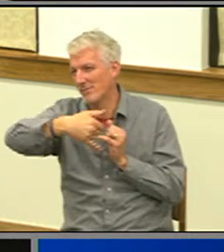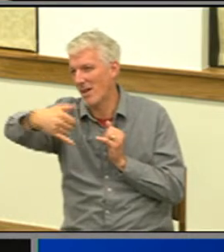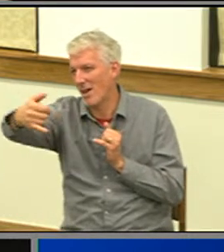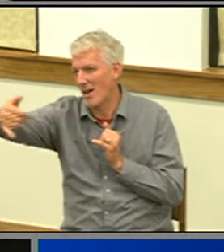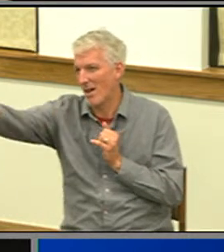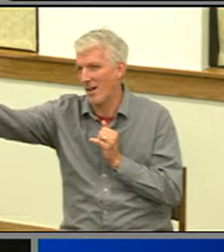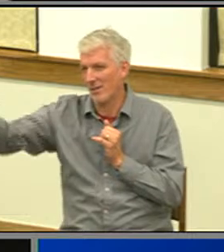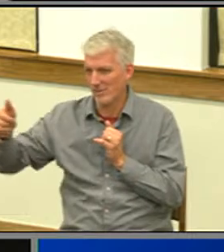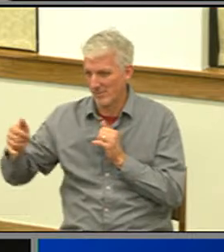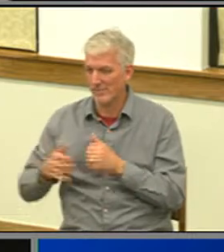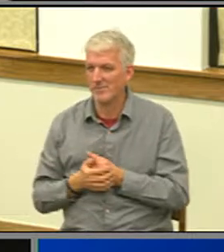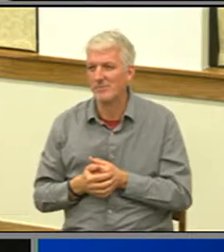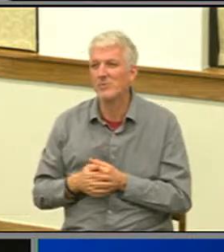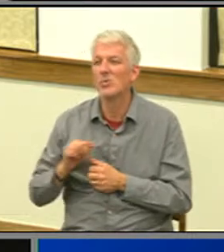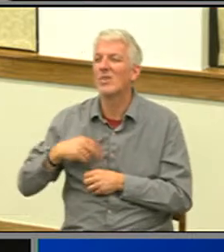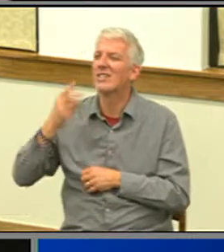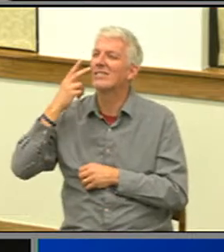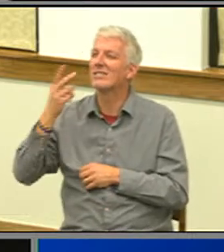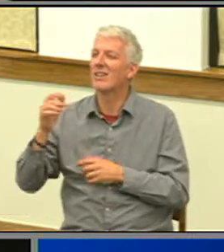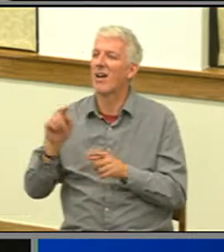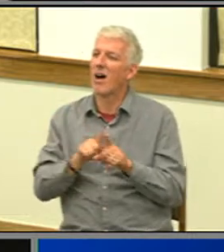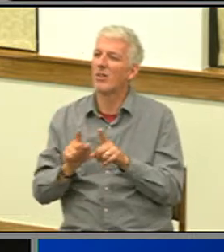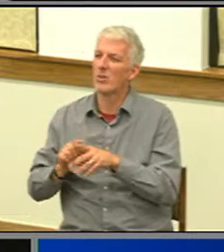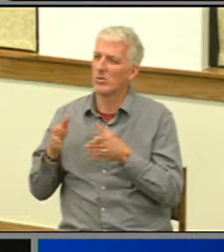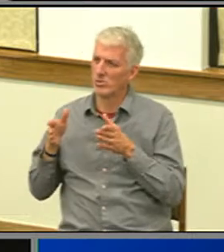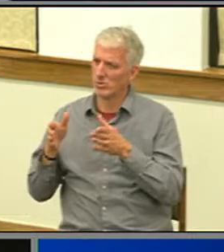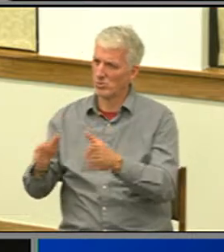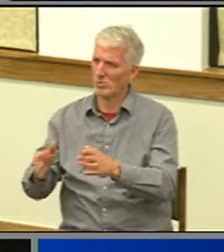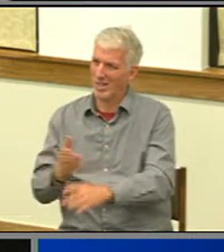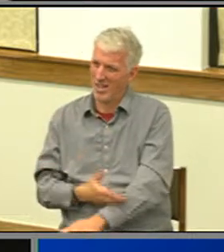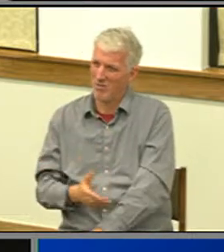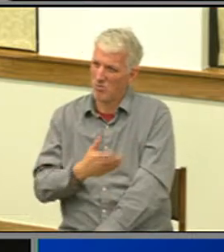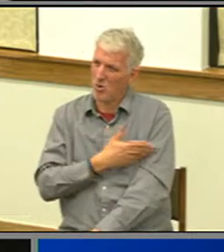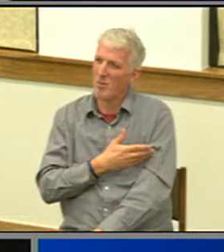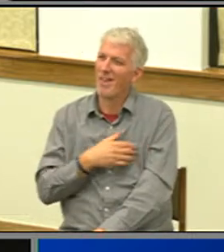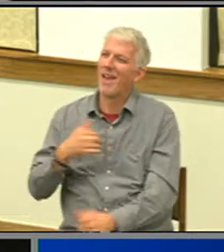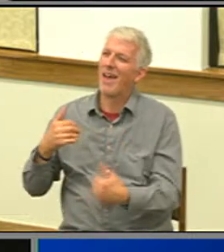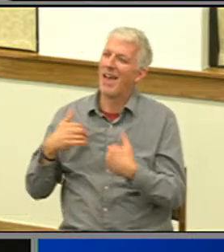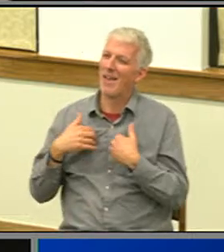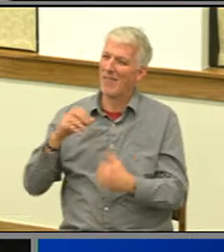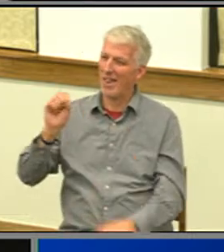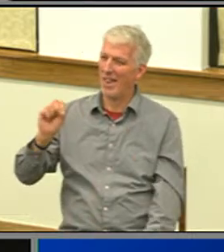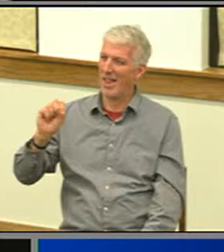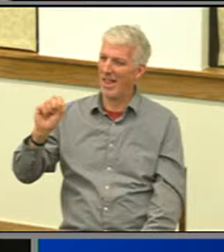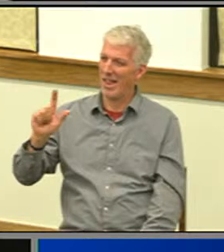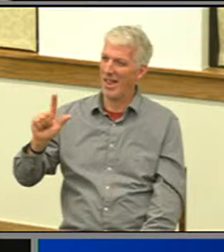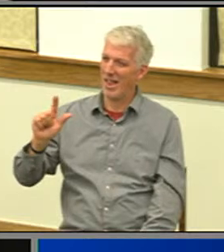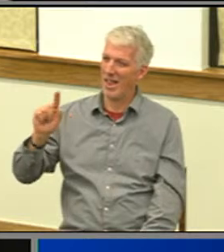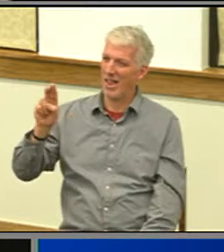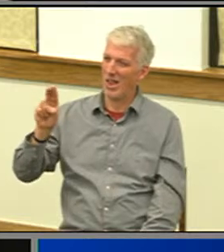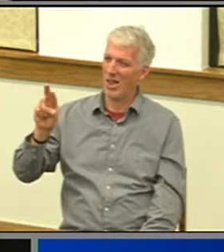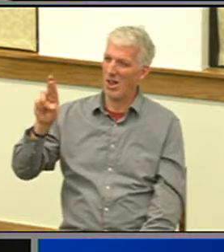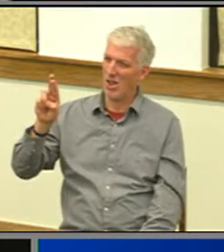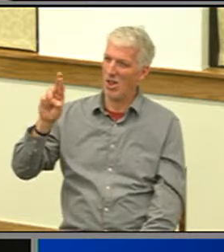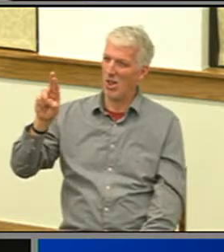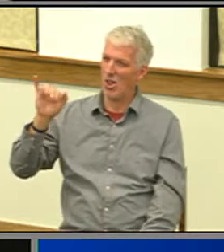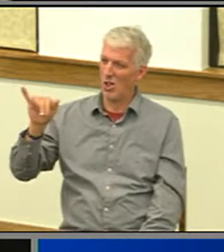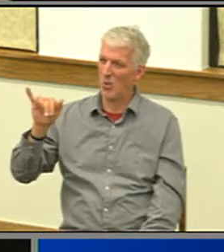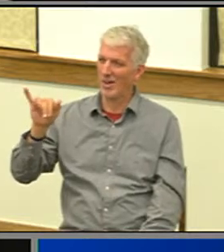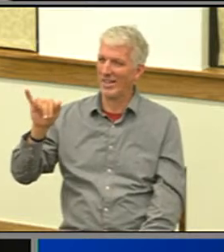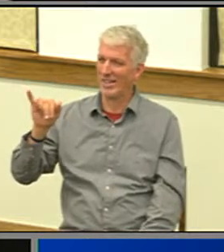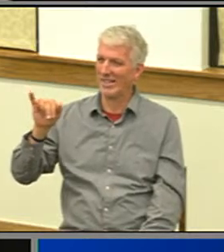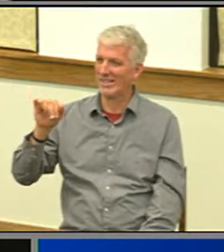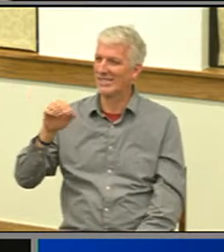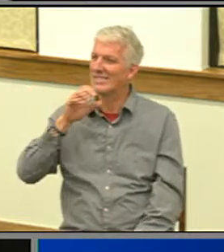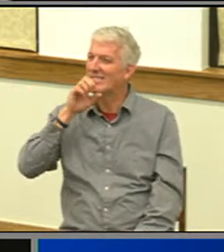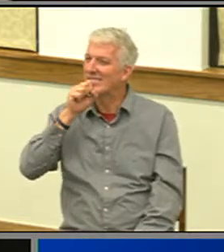The other street improvement type is Slurry Seal, and it is a method to preserve, protect, and extend the life of the